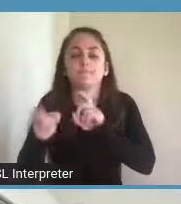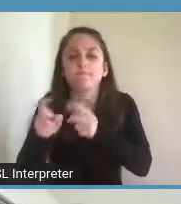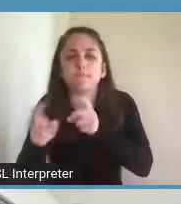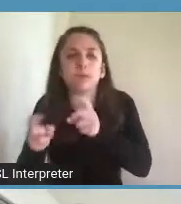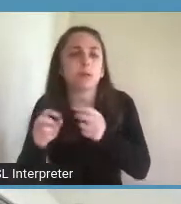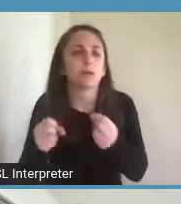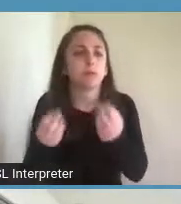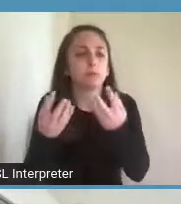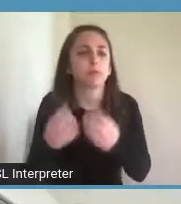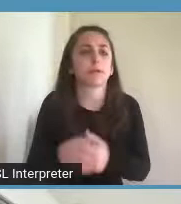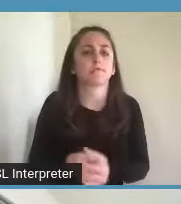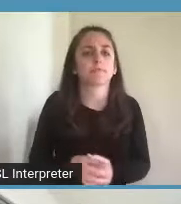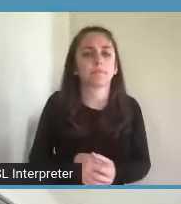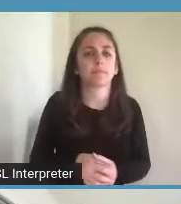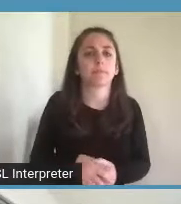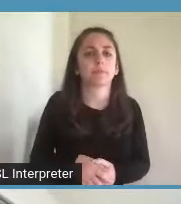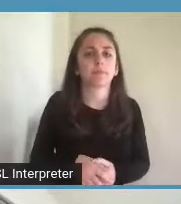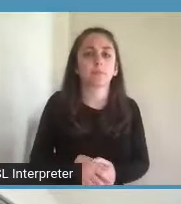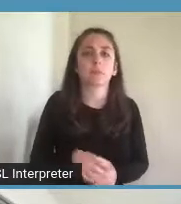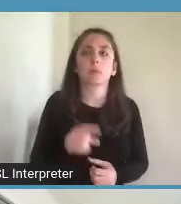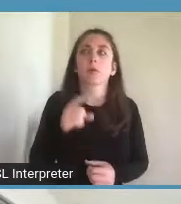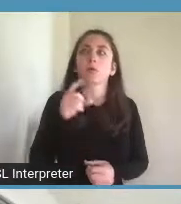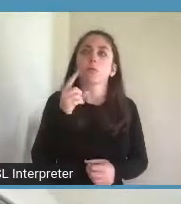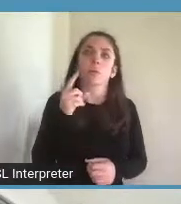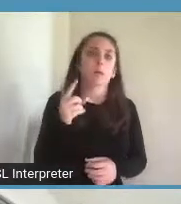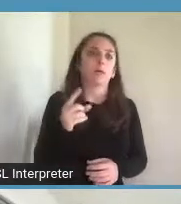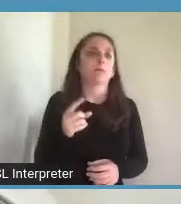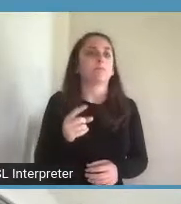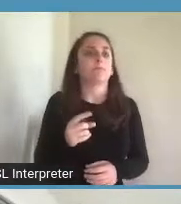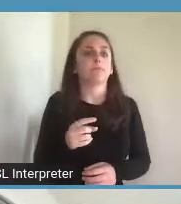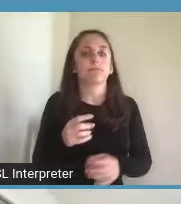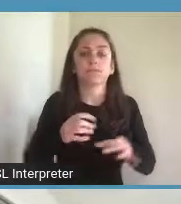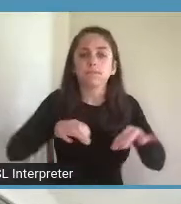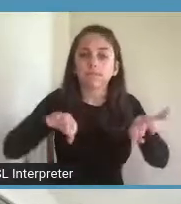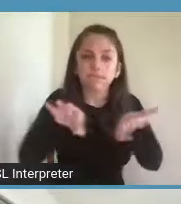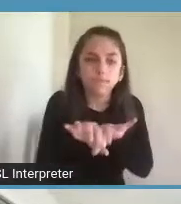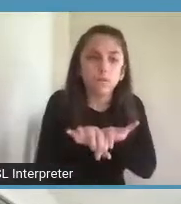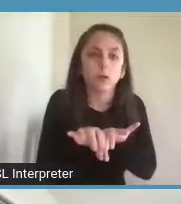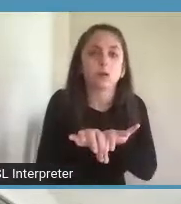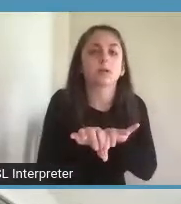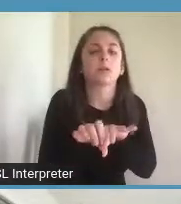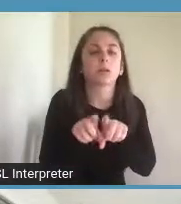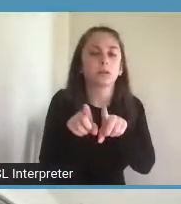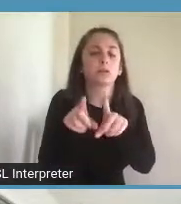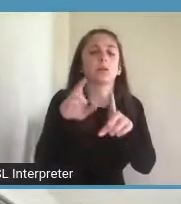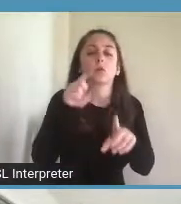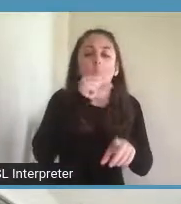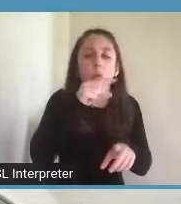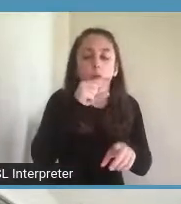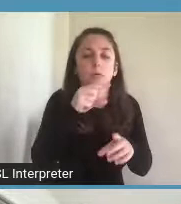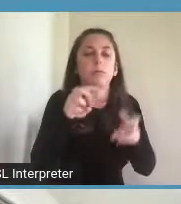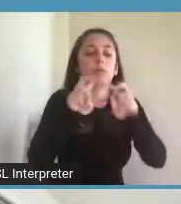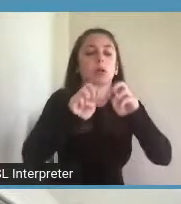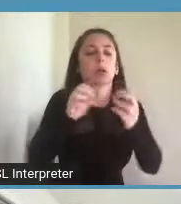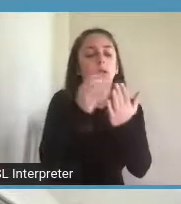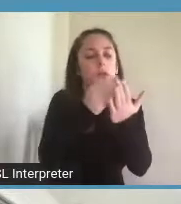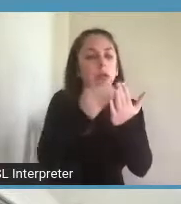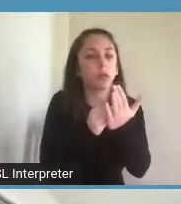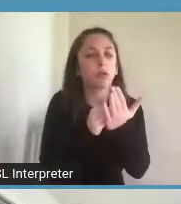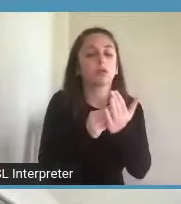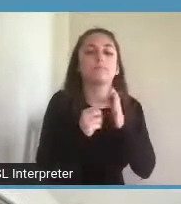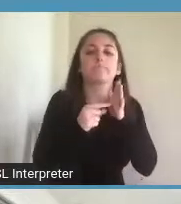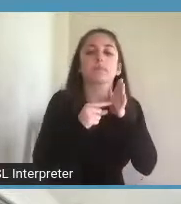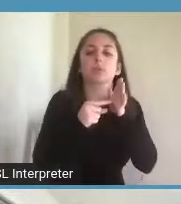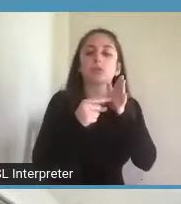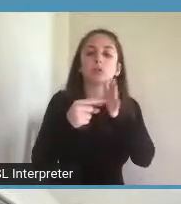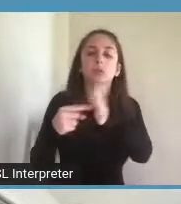This is one of the most powerful reports in e-commerce, I think, in Google Analytics. This shows you what happens to people in